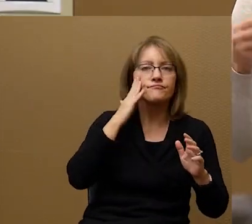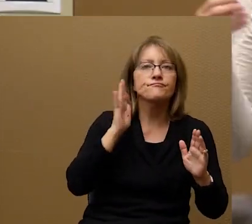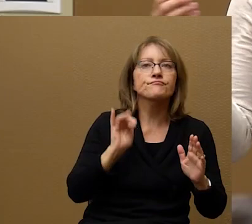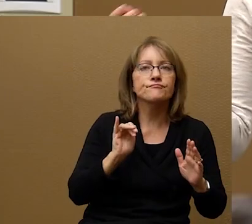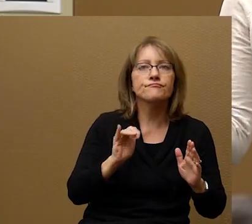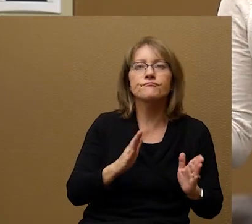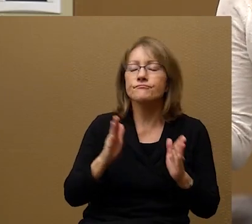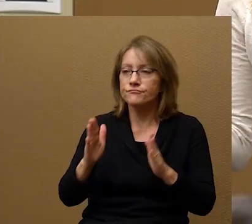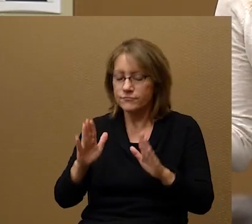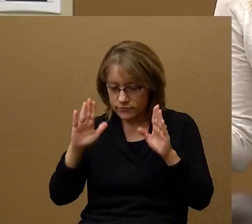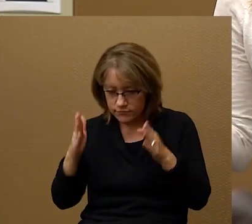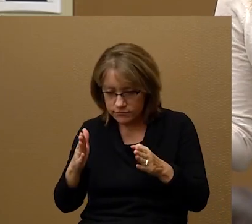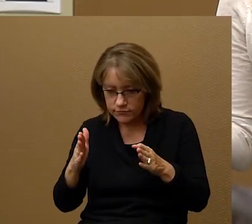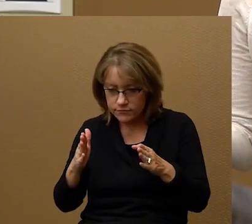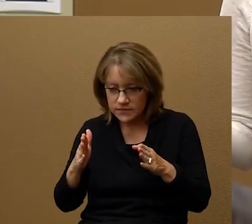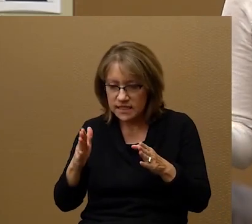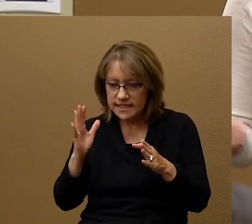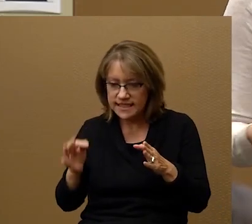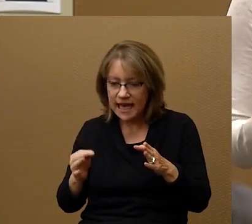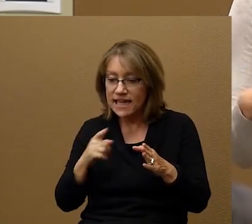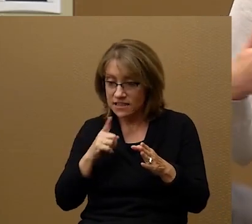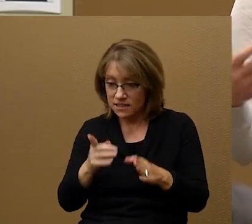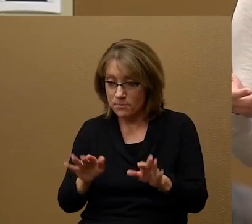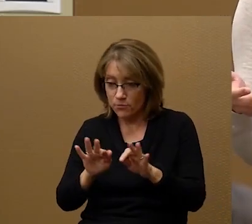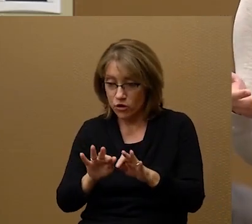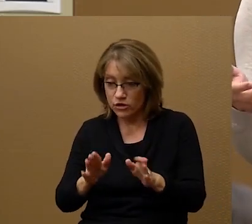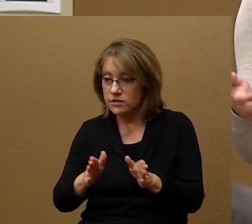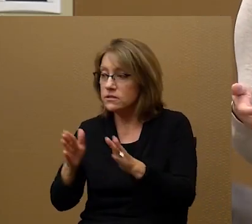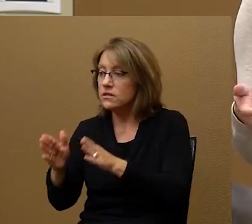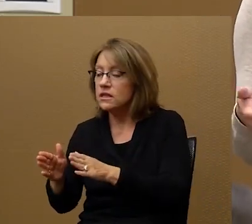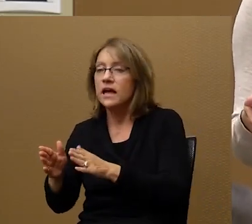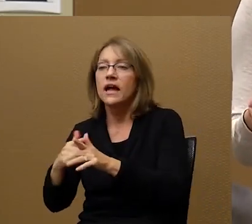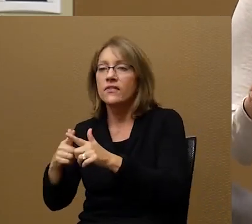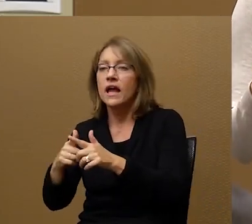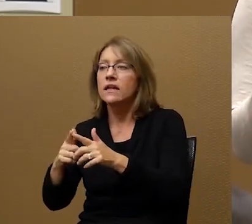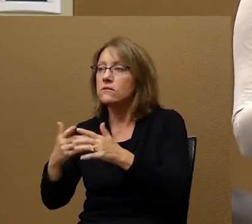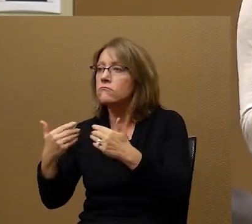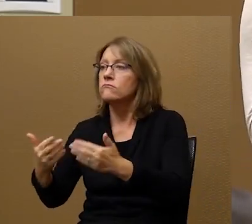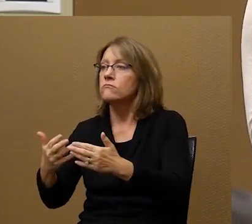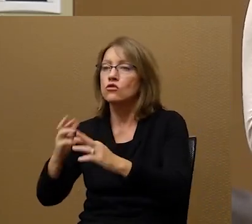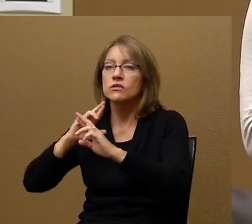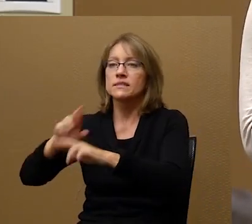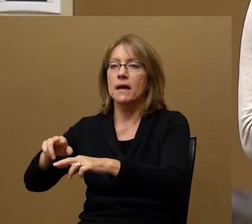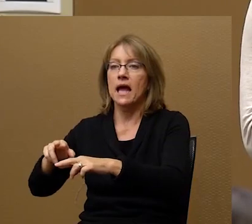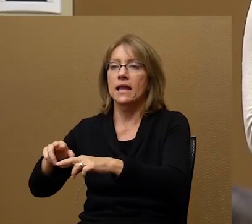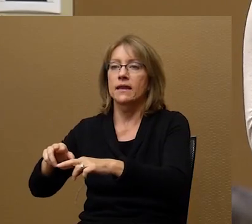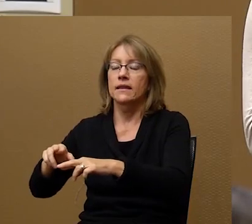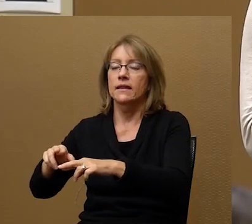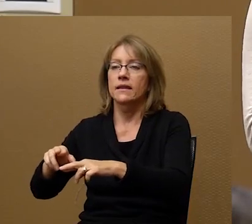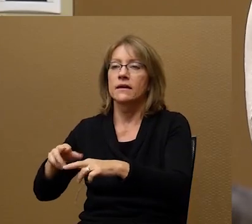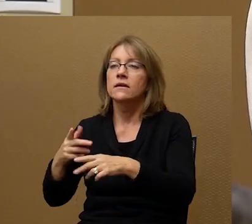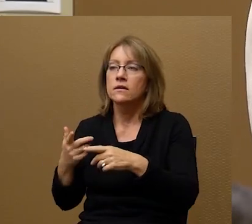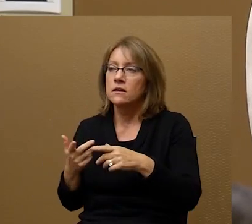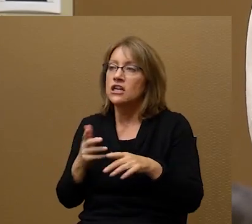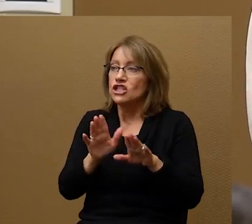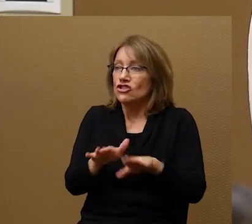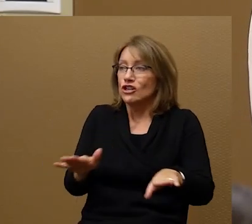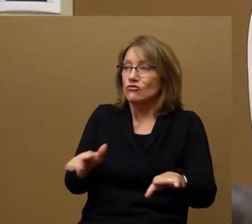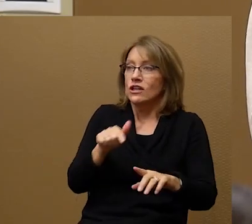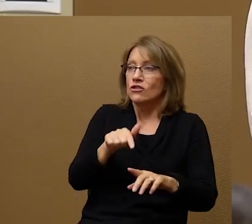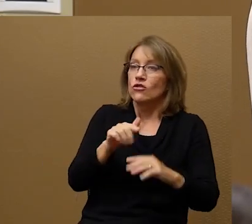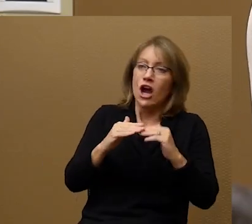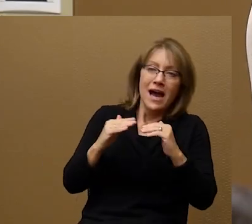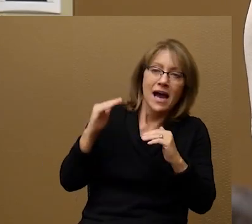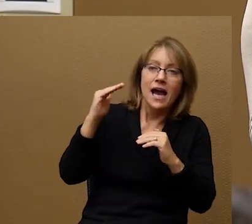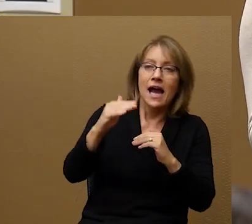itself, choose if it's important or not, and then execute a response. Now, our children who are